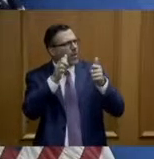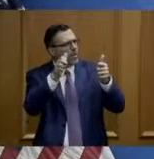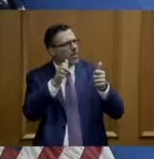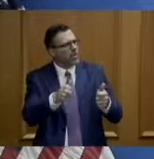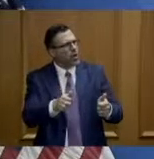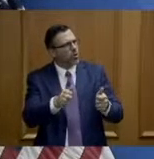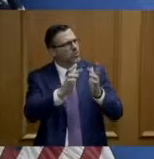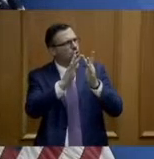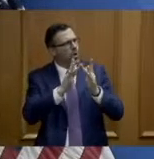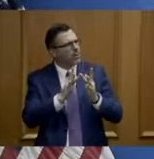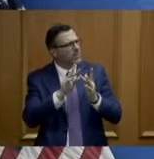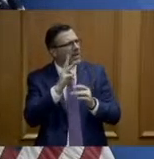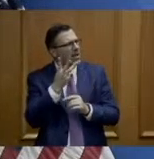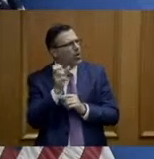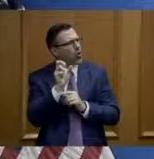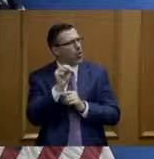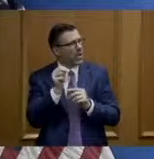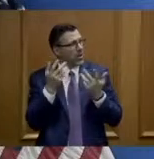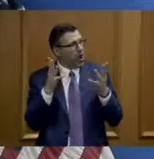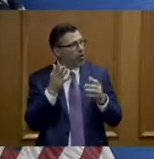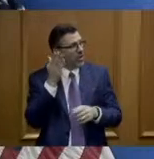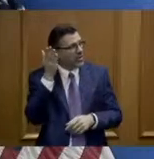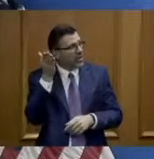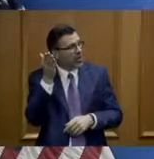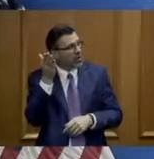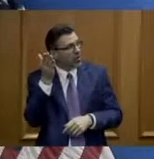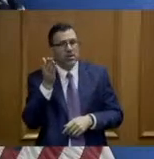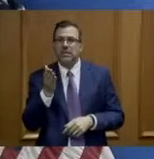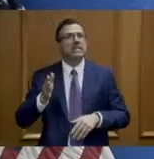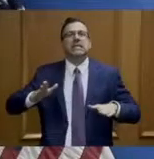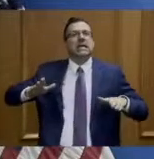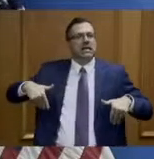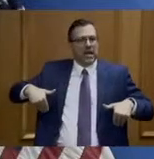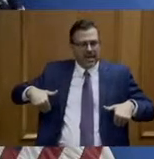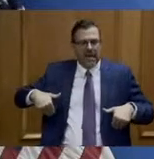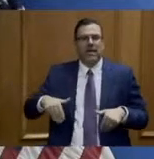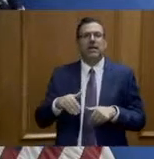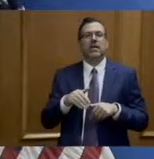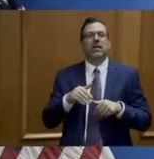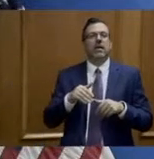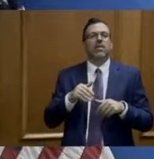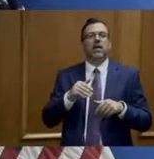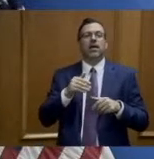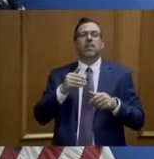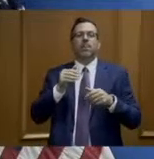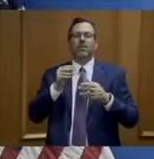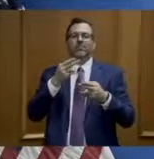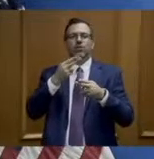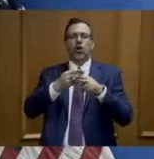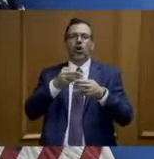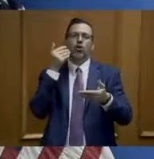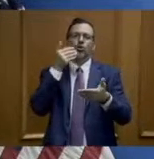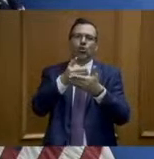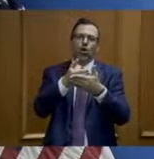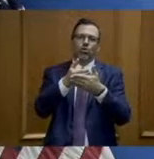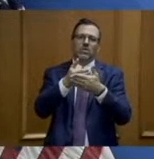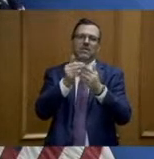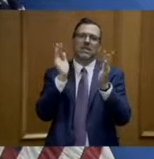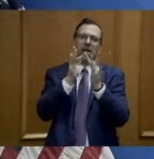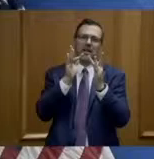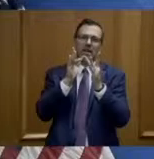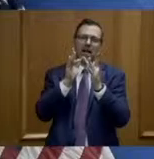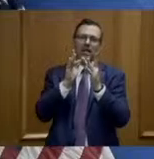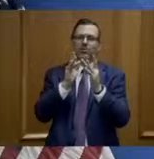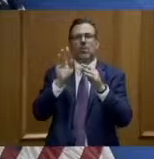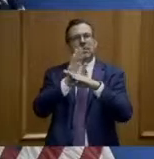website. It'll be on our web. Right. It's not there. The close contact businesses guidance that'll be developed, and we'll have that by the end